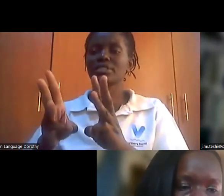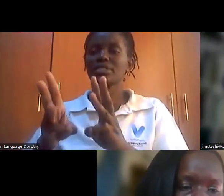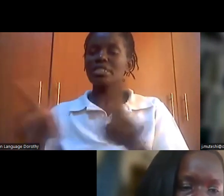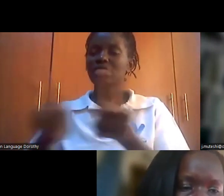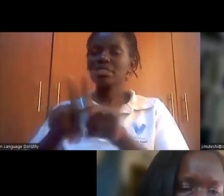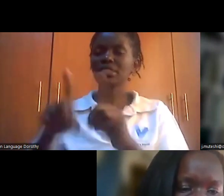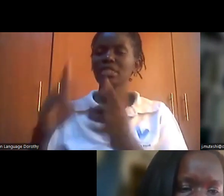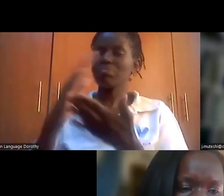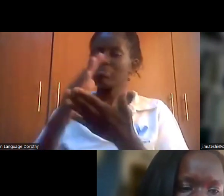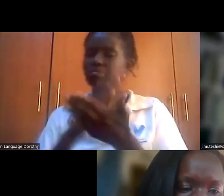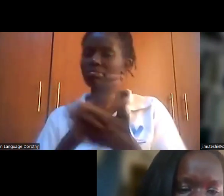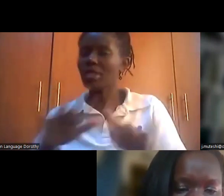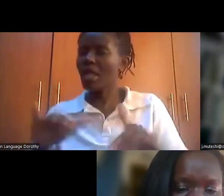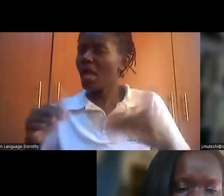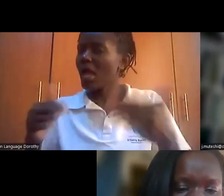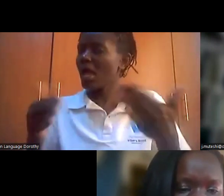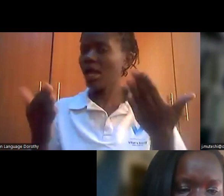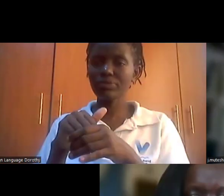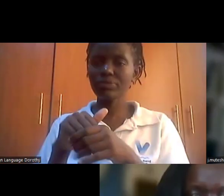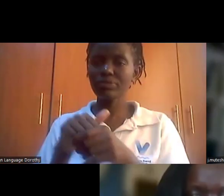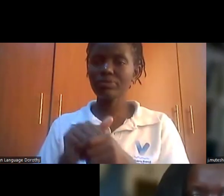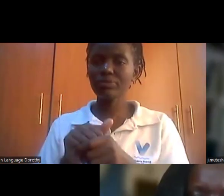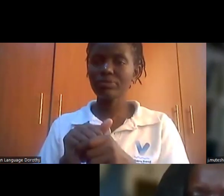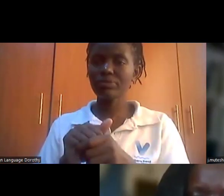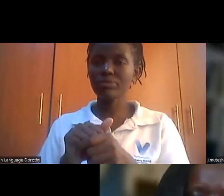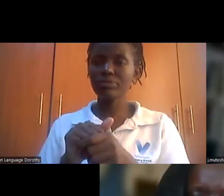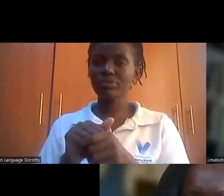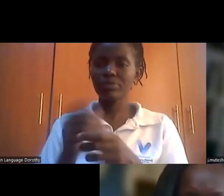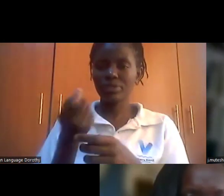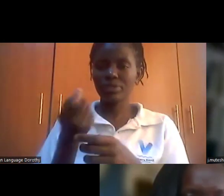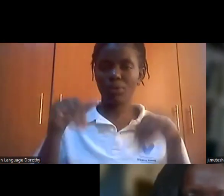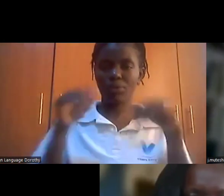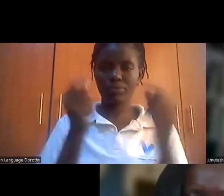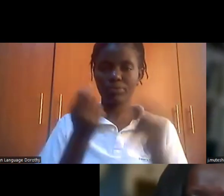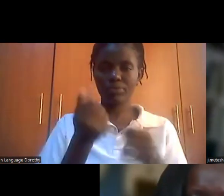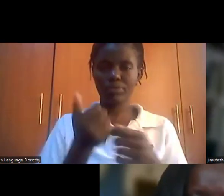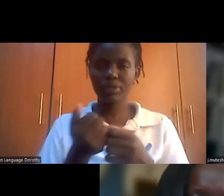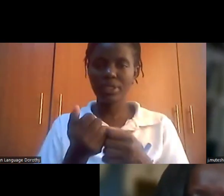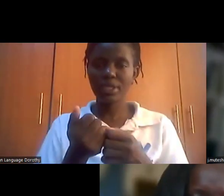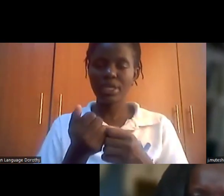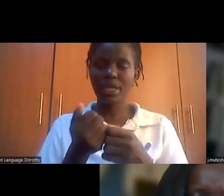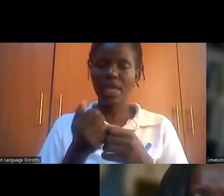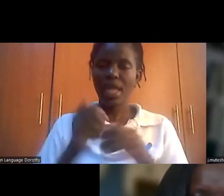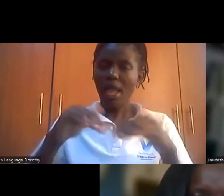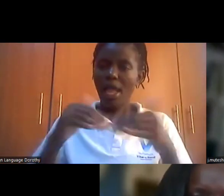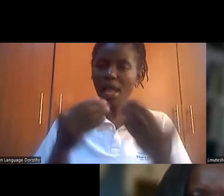had a dissemination workshop. In terms of the performer of